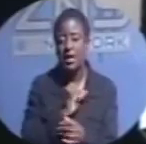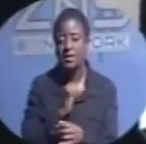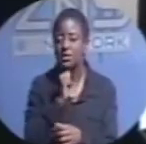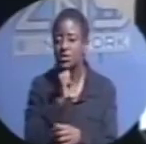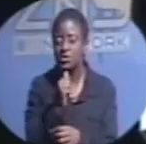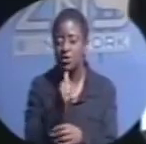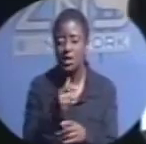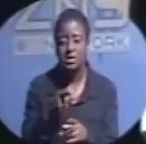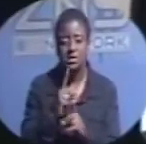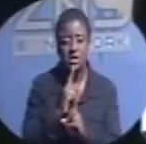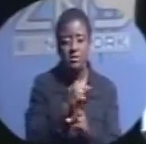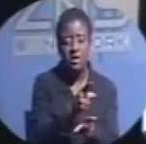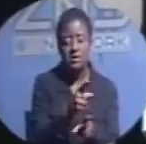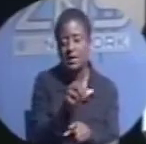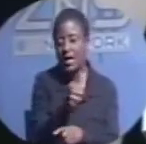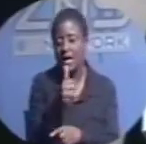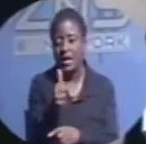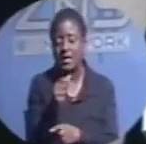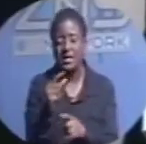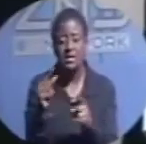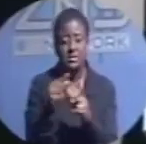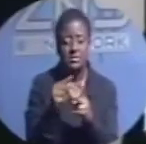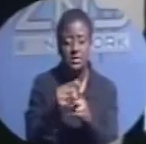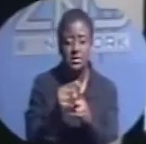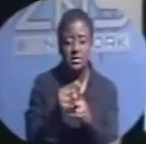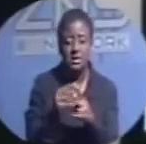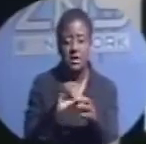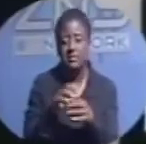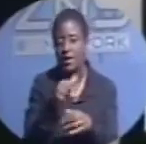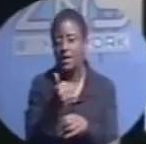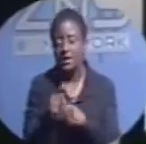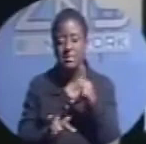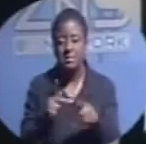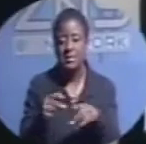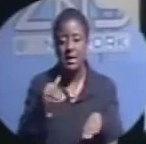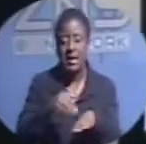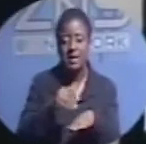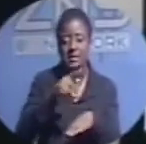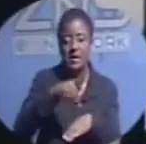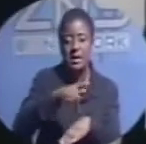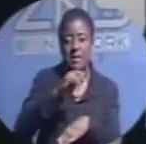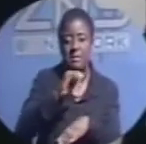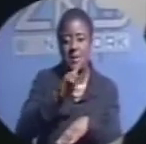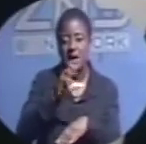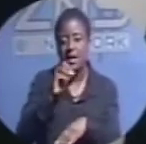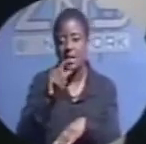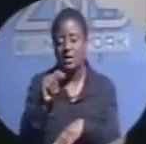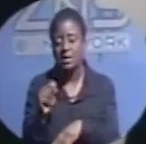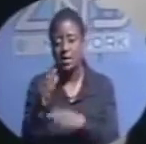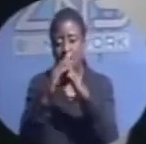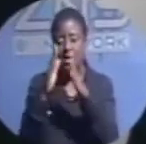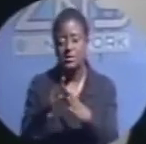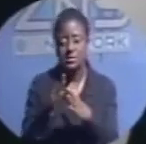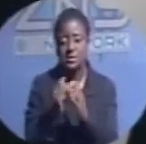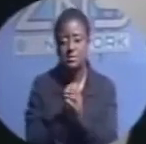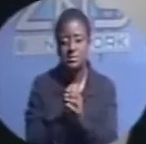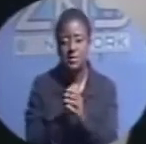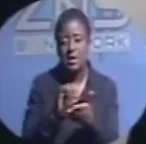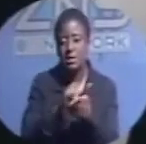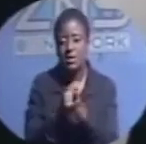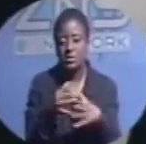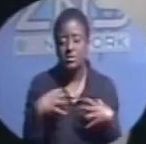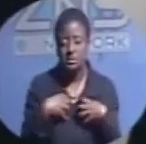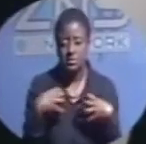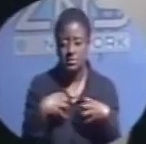comments towards any residents at the pilot house. In fact, the plaintiffs in the action referred to are of the view